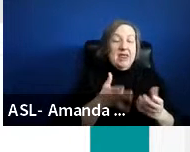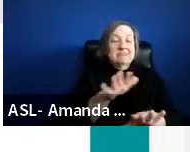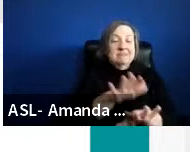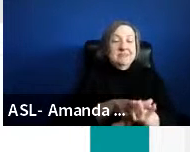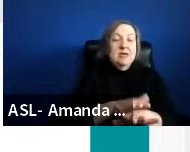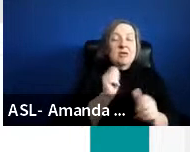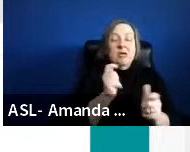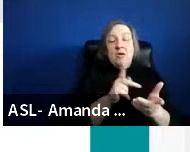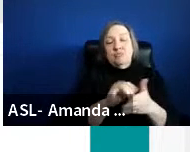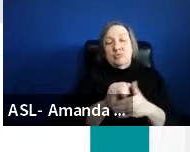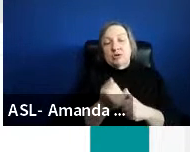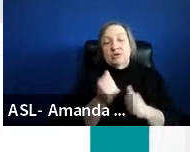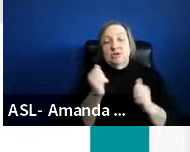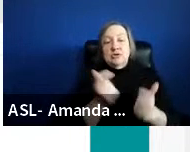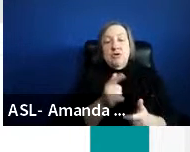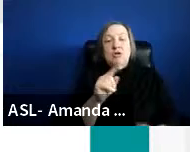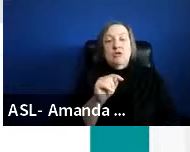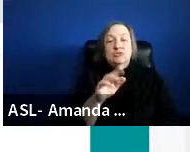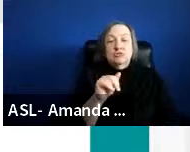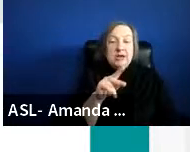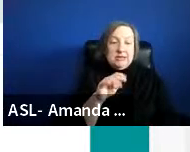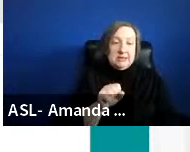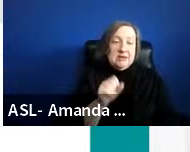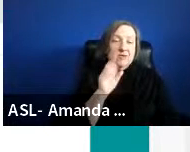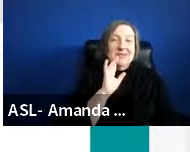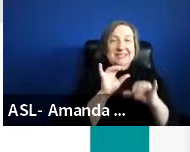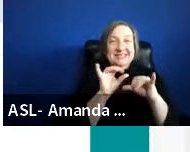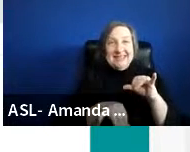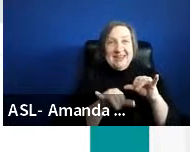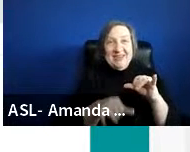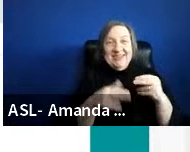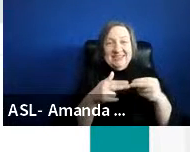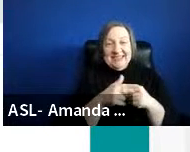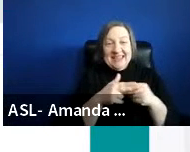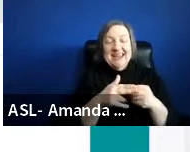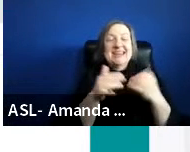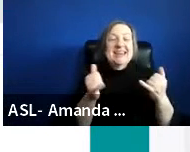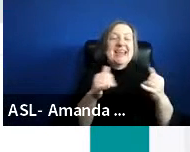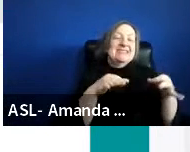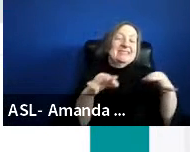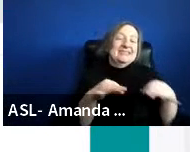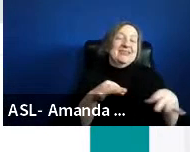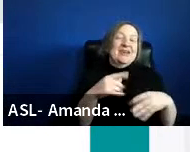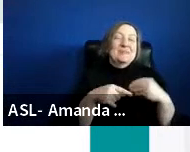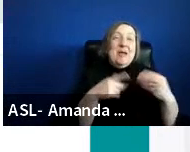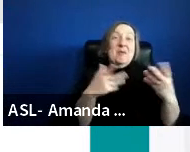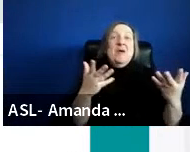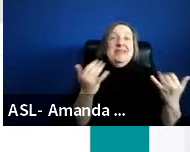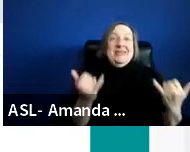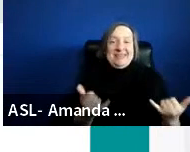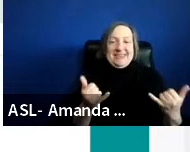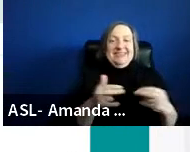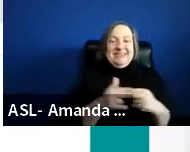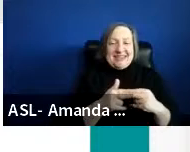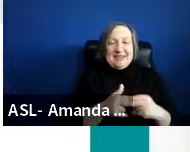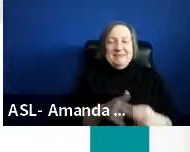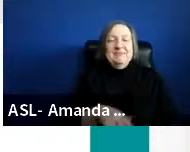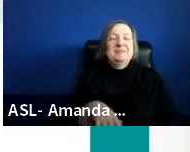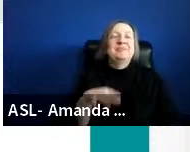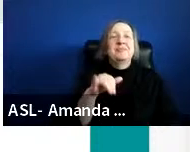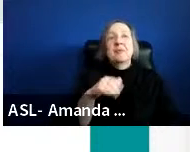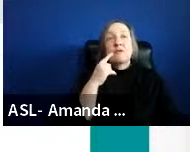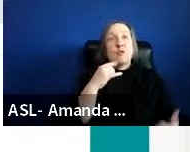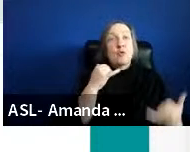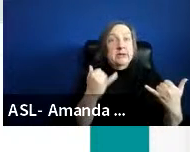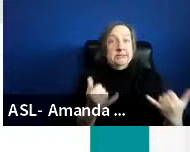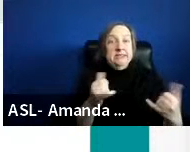all projects for all trades. So we'll stay on this slide, and now I'll move into the content of this one. So for the